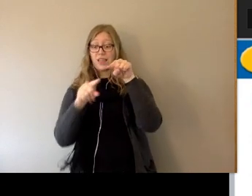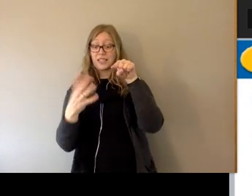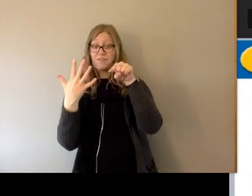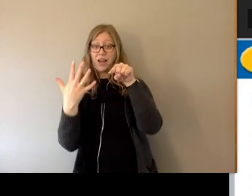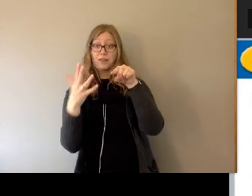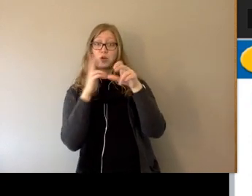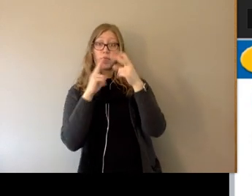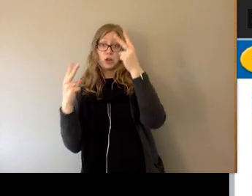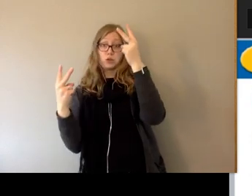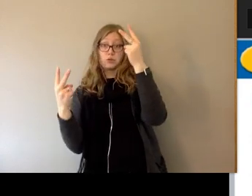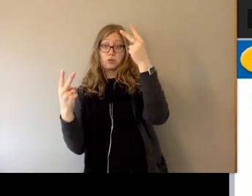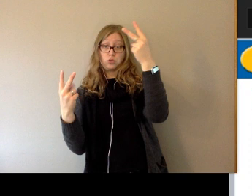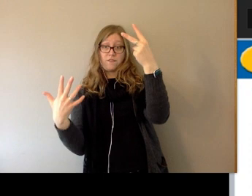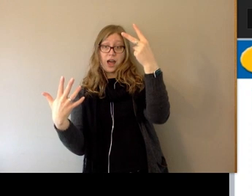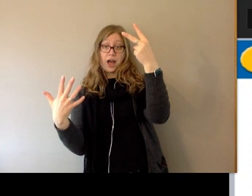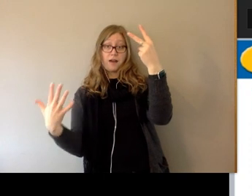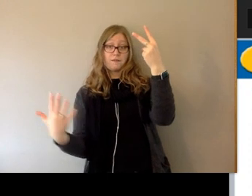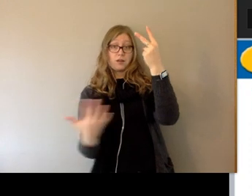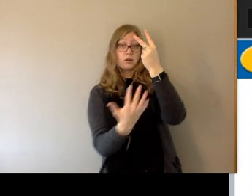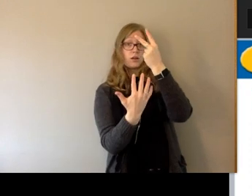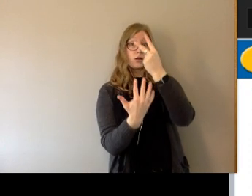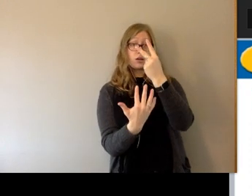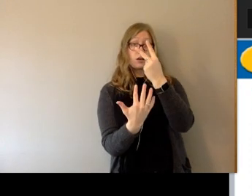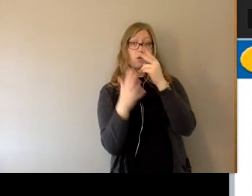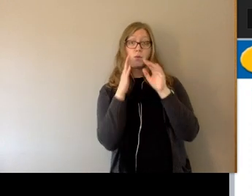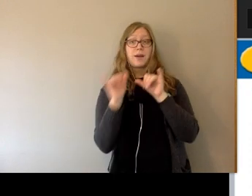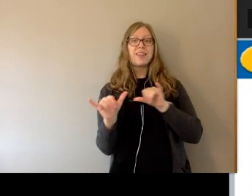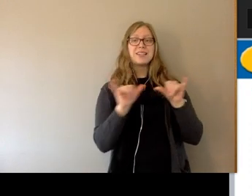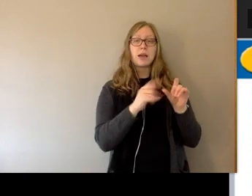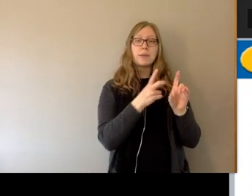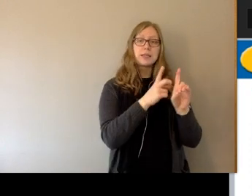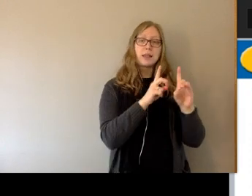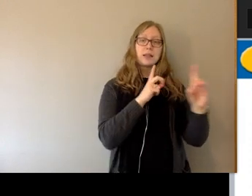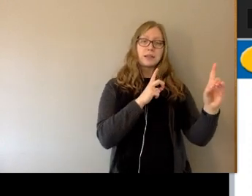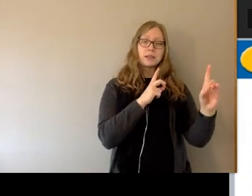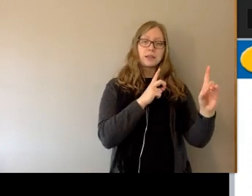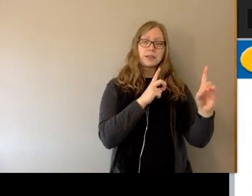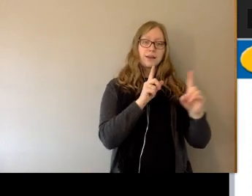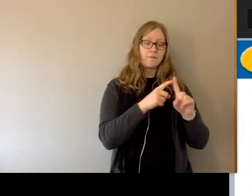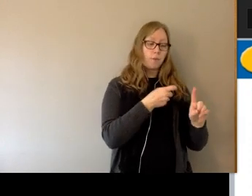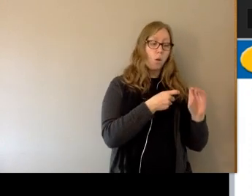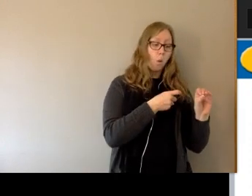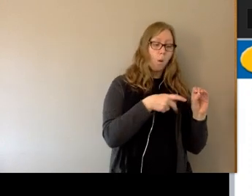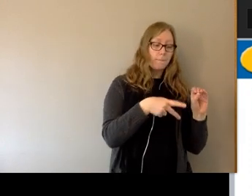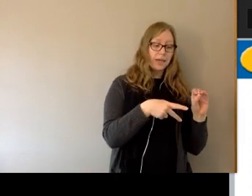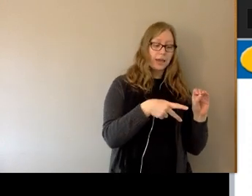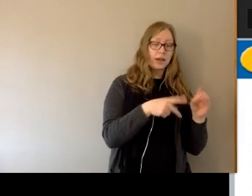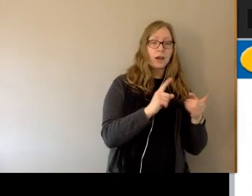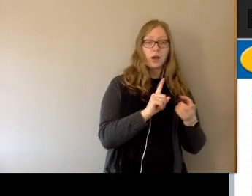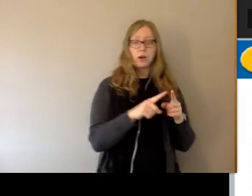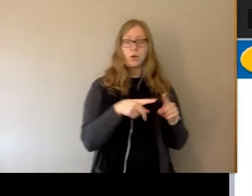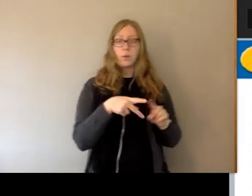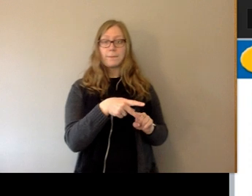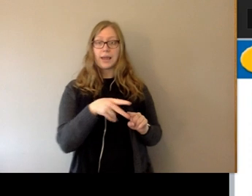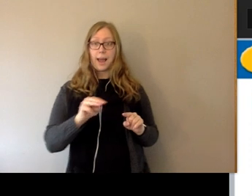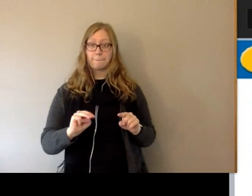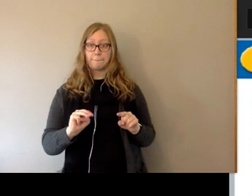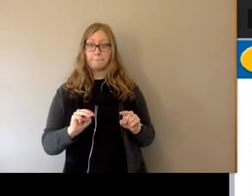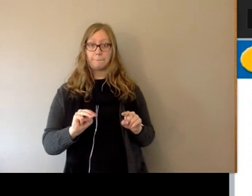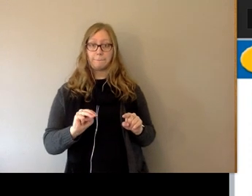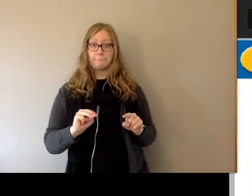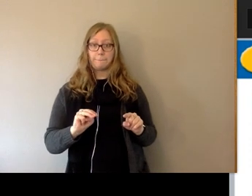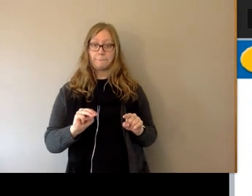same as this distance from O to P is to this P to M. And so we can set up this proportion like